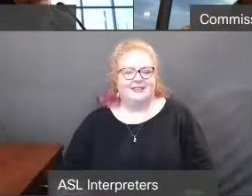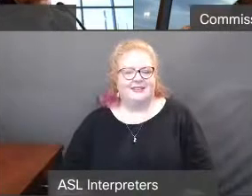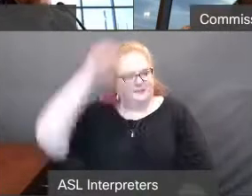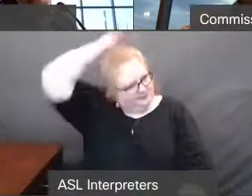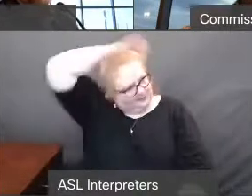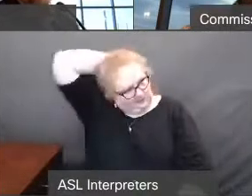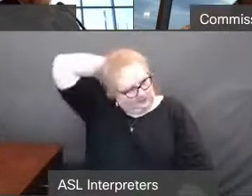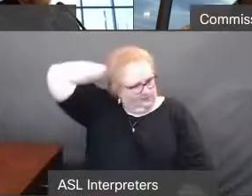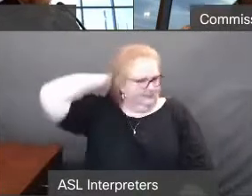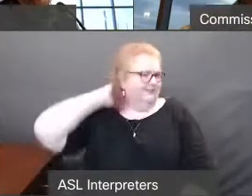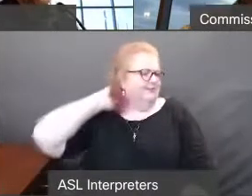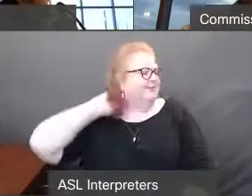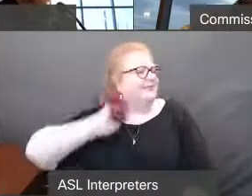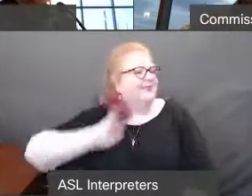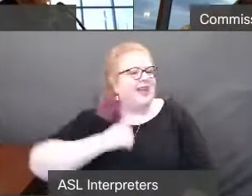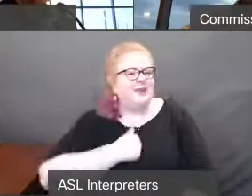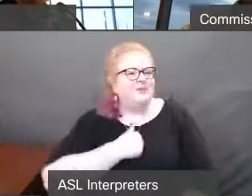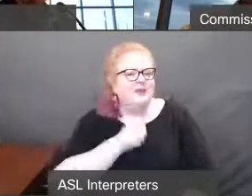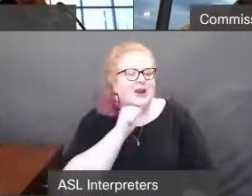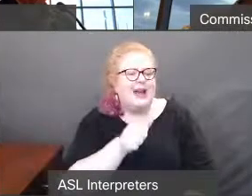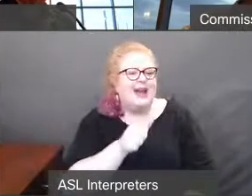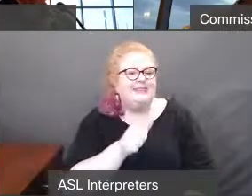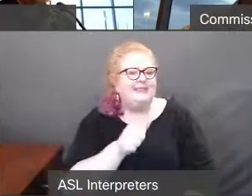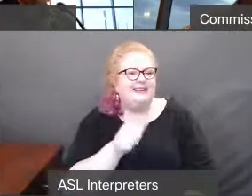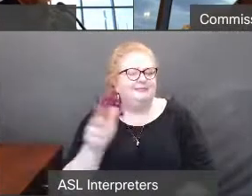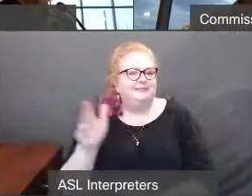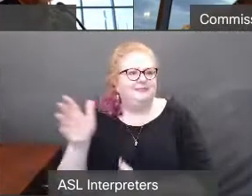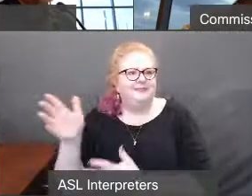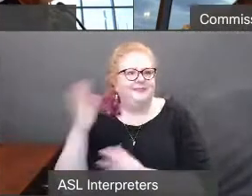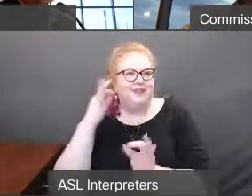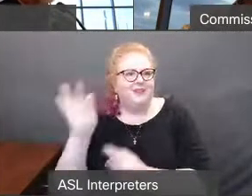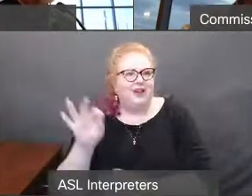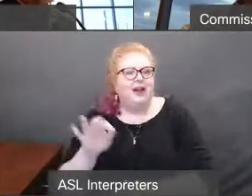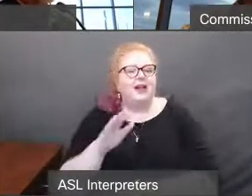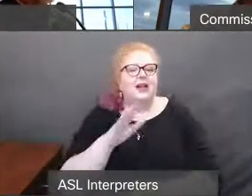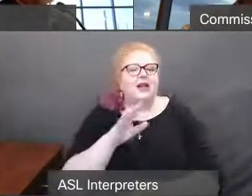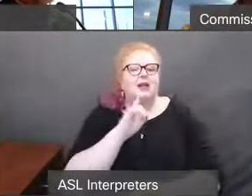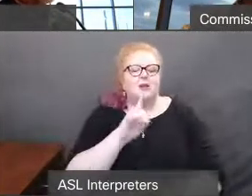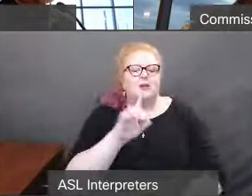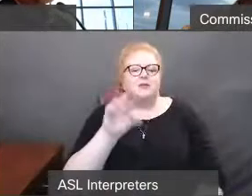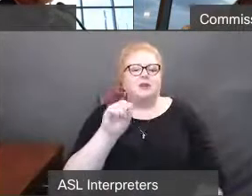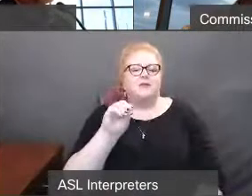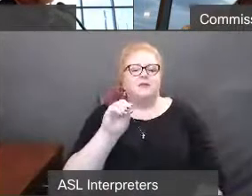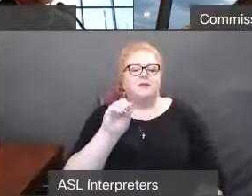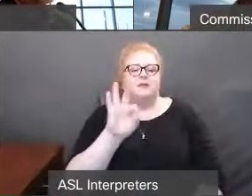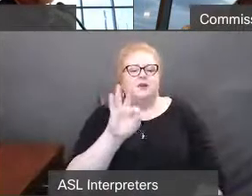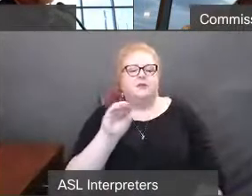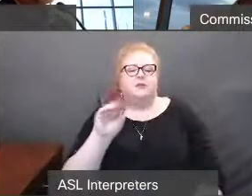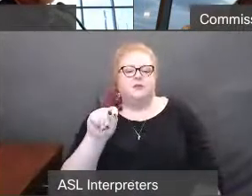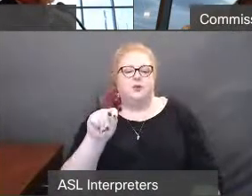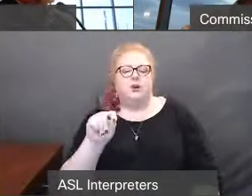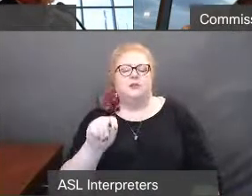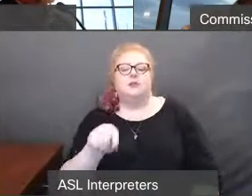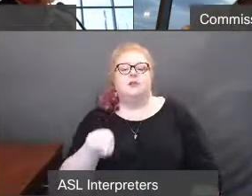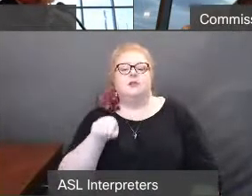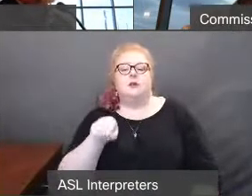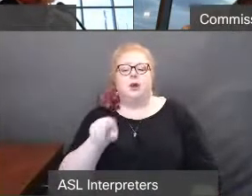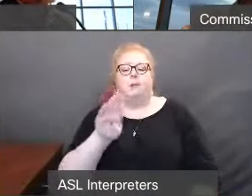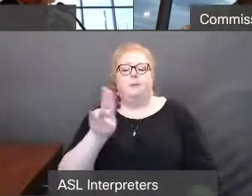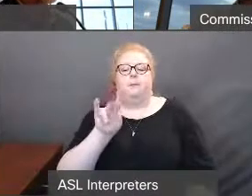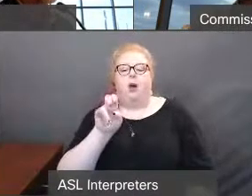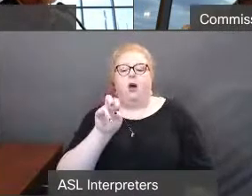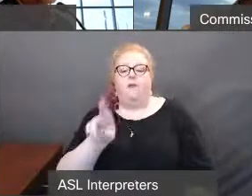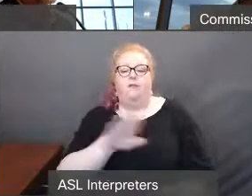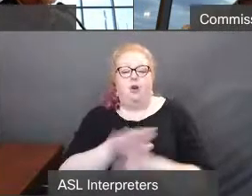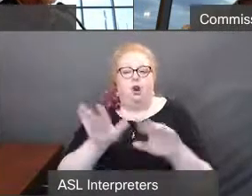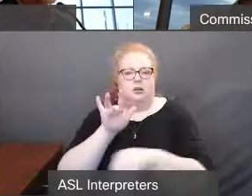I'm afraid I didn't, sir. That's Would you okay. repeat, Is there a 50-foot undisturbed buffer between this side